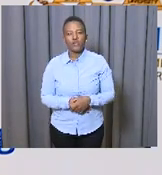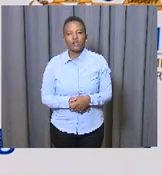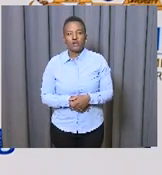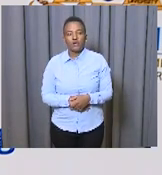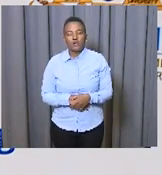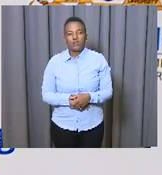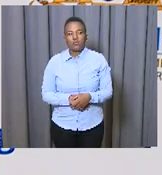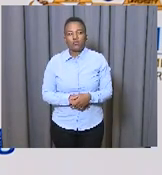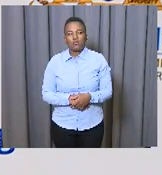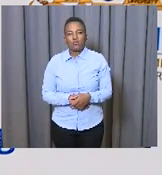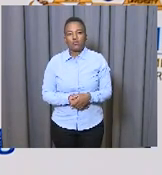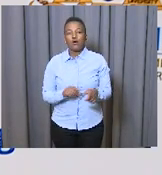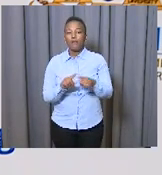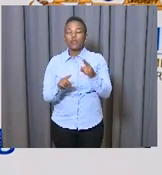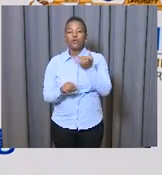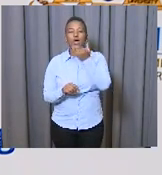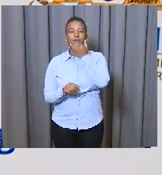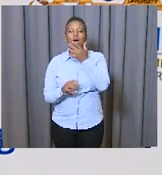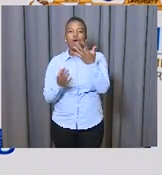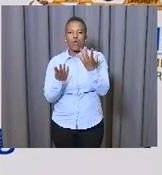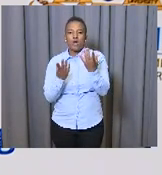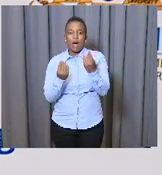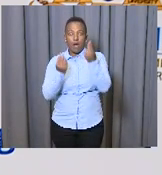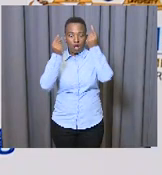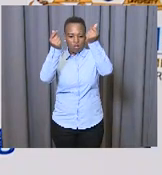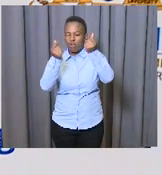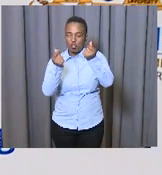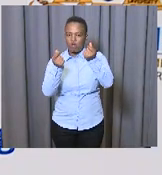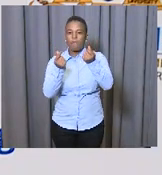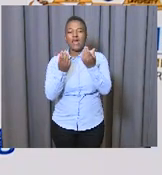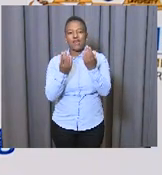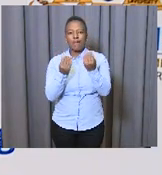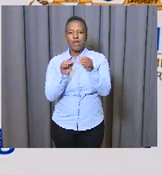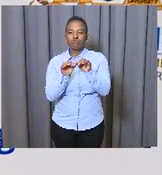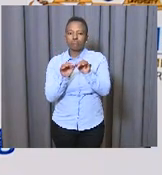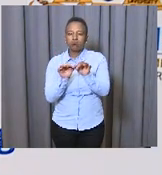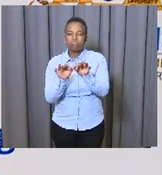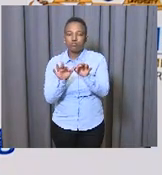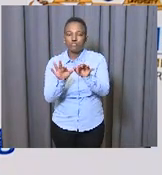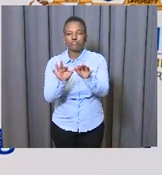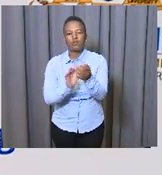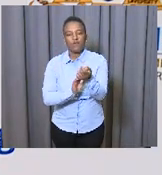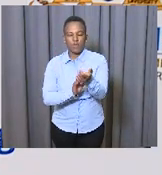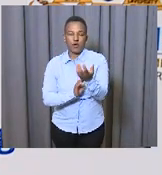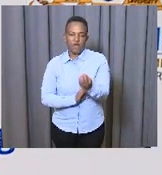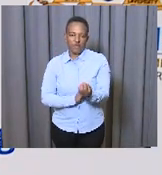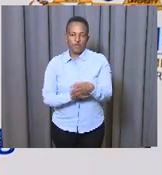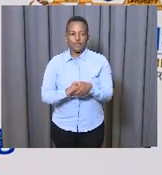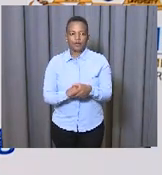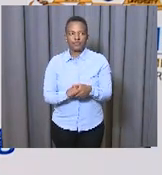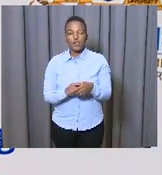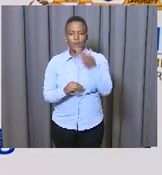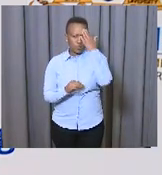We are happy that they are increasing at a lower rate. But you need to know that in the areas,